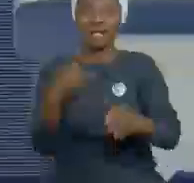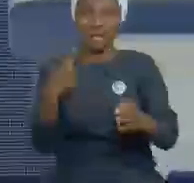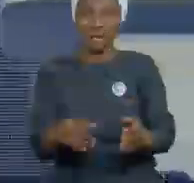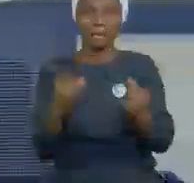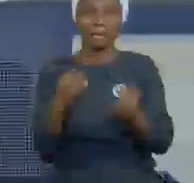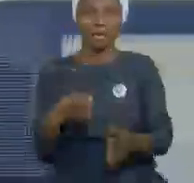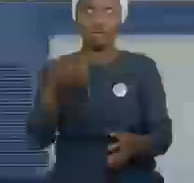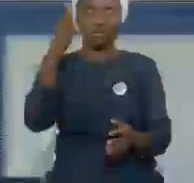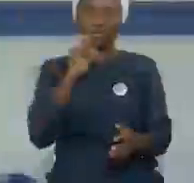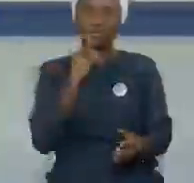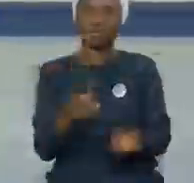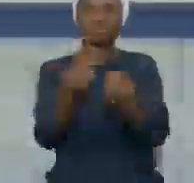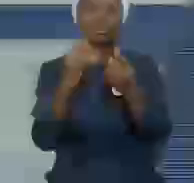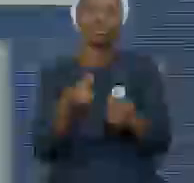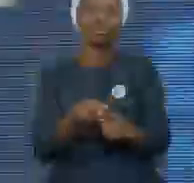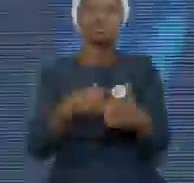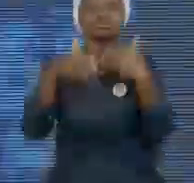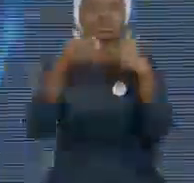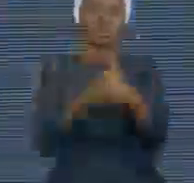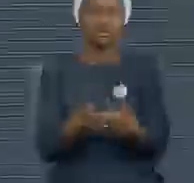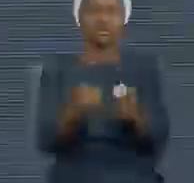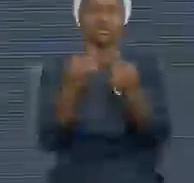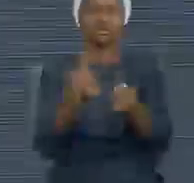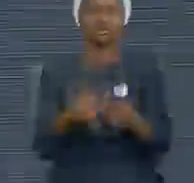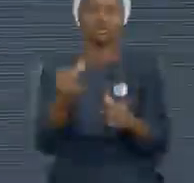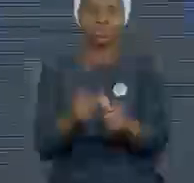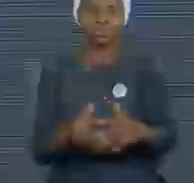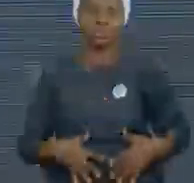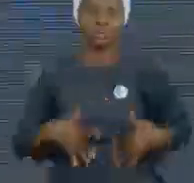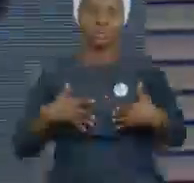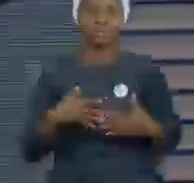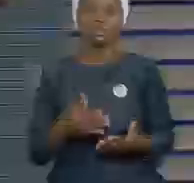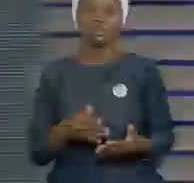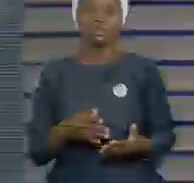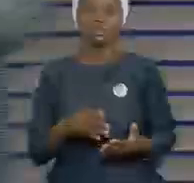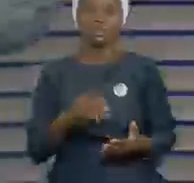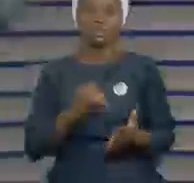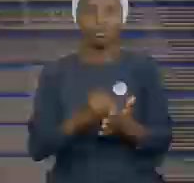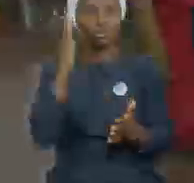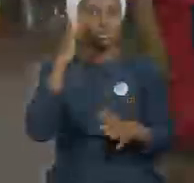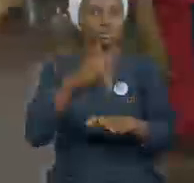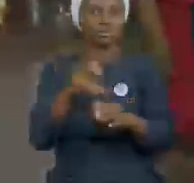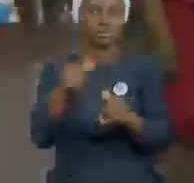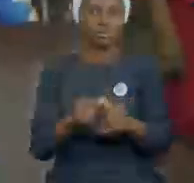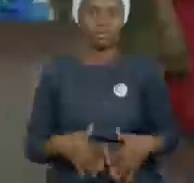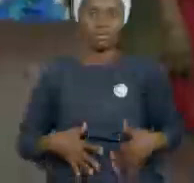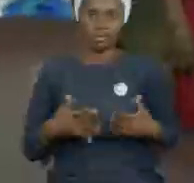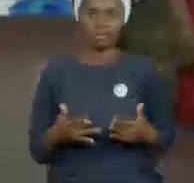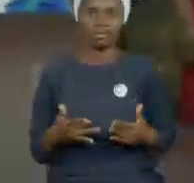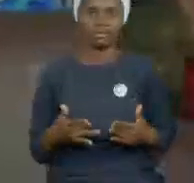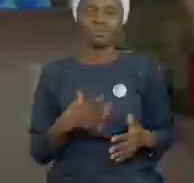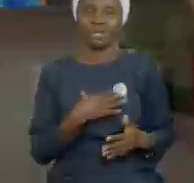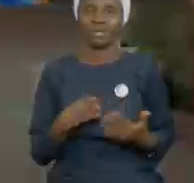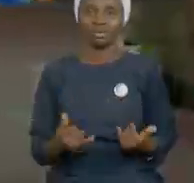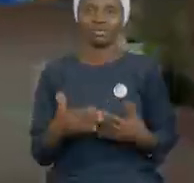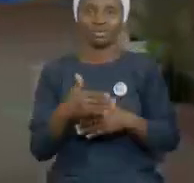heaven. It's coming to every life. It's going to touch every life. And today,